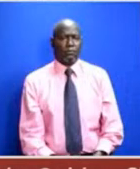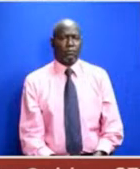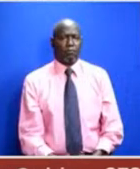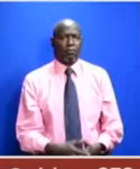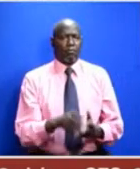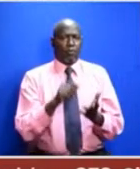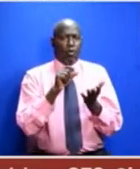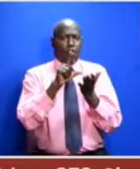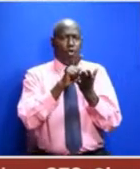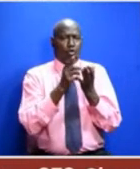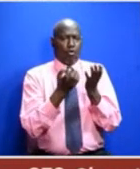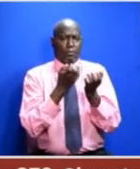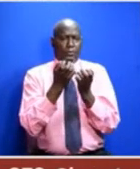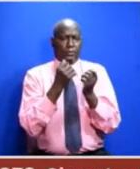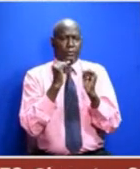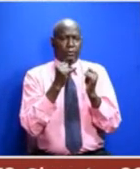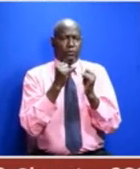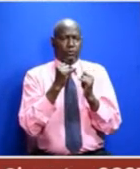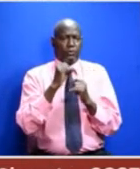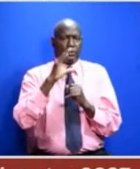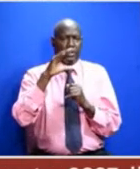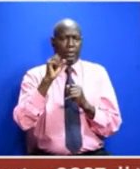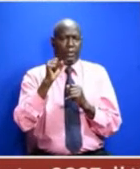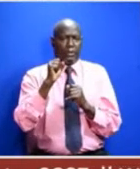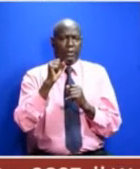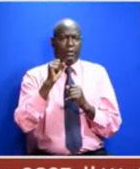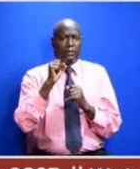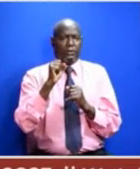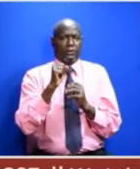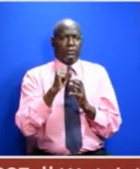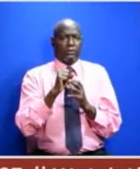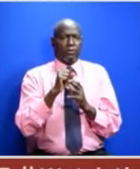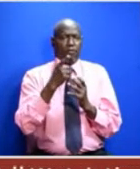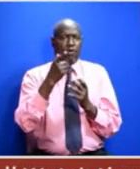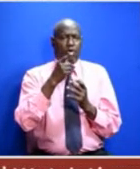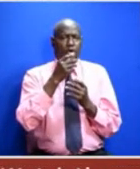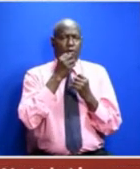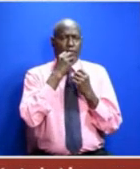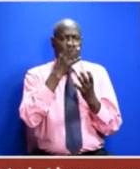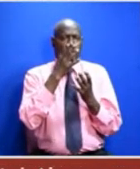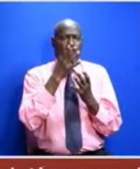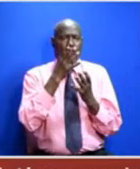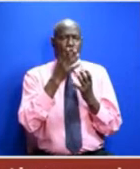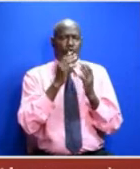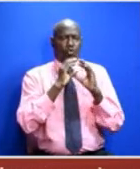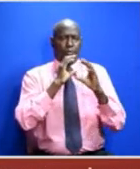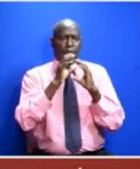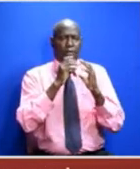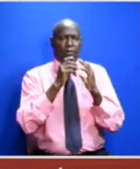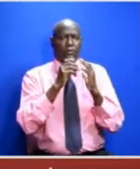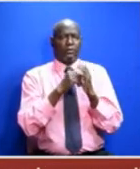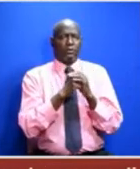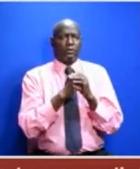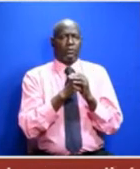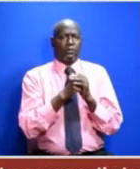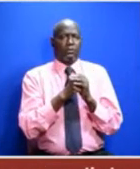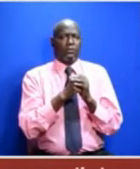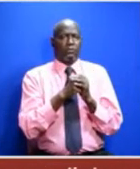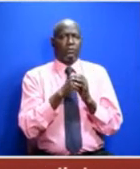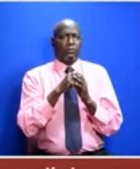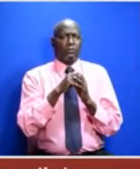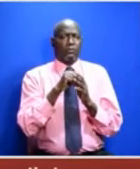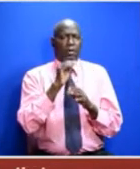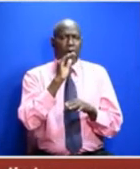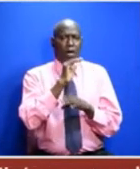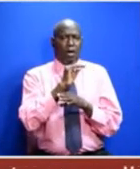And on local business news, Cabinet Secretary for Information, Communications and Digital Economy, Eliud Dawalo, has called on the